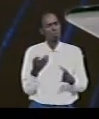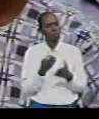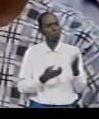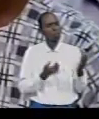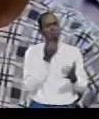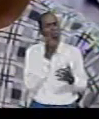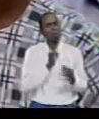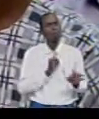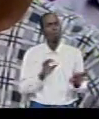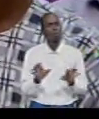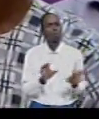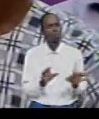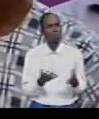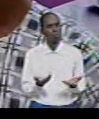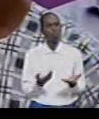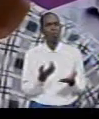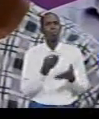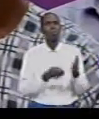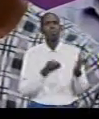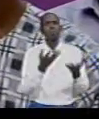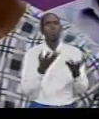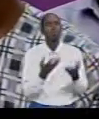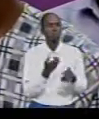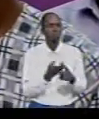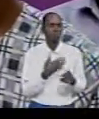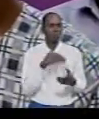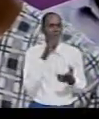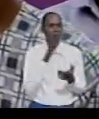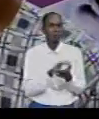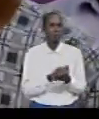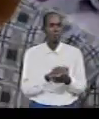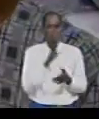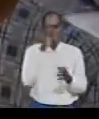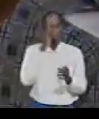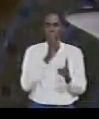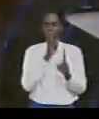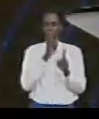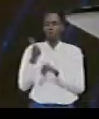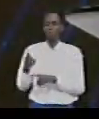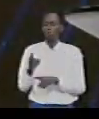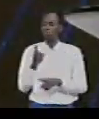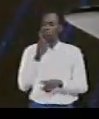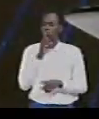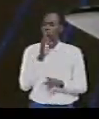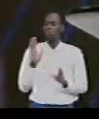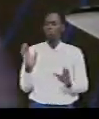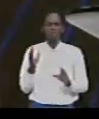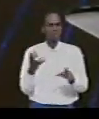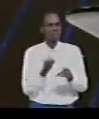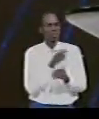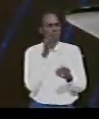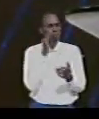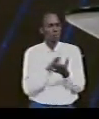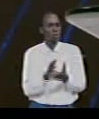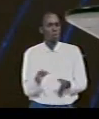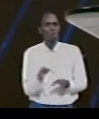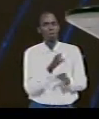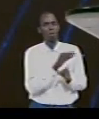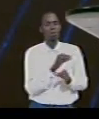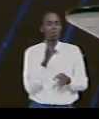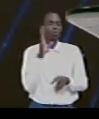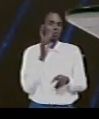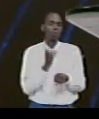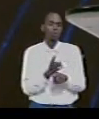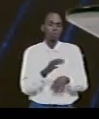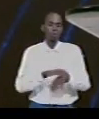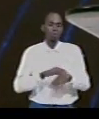done? What do you want? Shut up. Taking the woman away. Are you going to just stay like